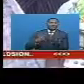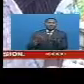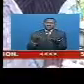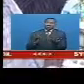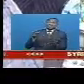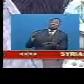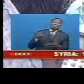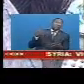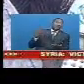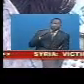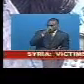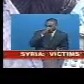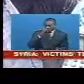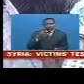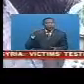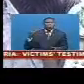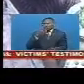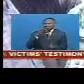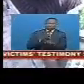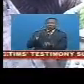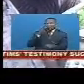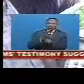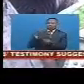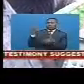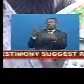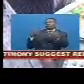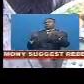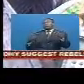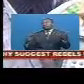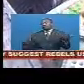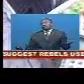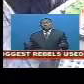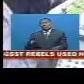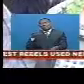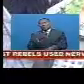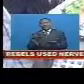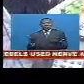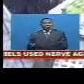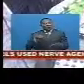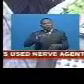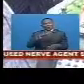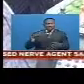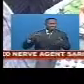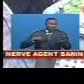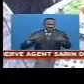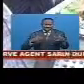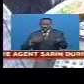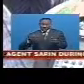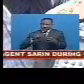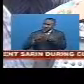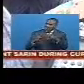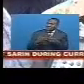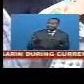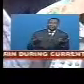are going to do that. It should not be lip service. They should not play lip service to this kind of situation at all, because everybody is complaining about the hardships, the